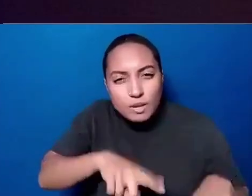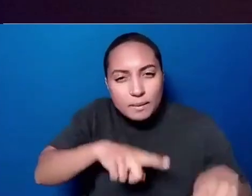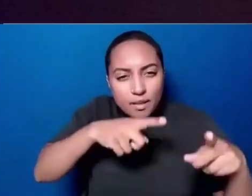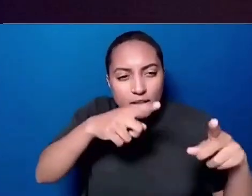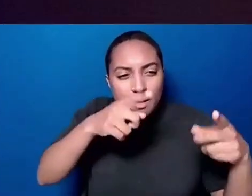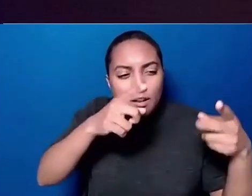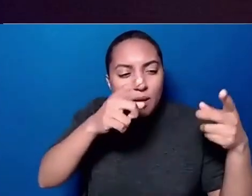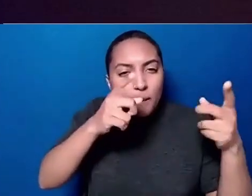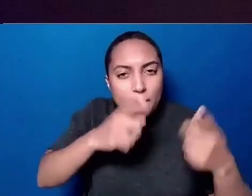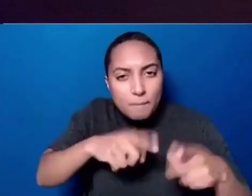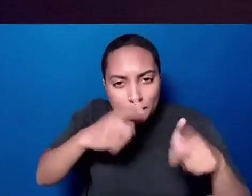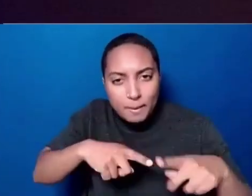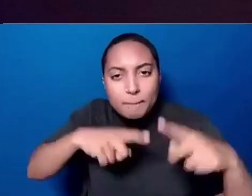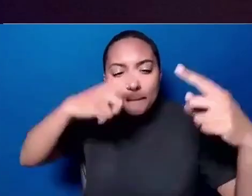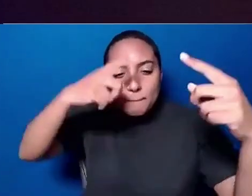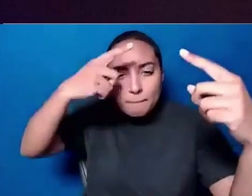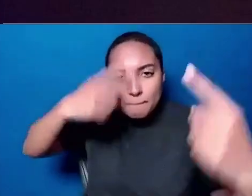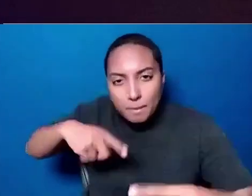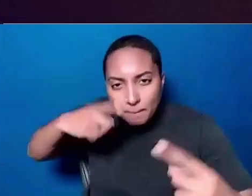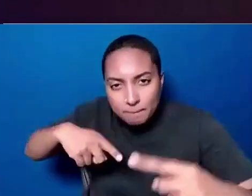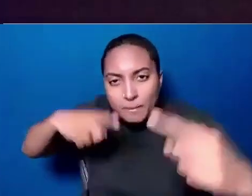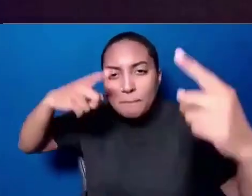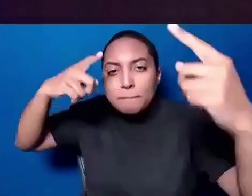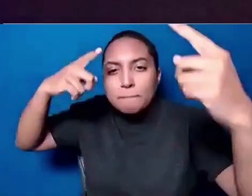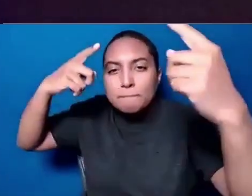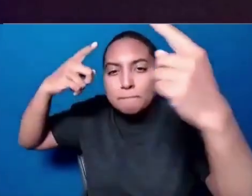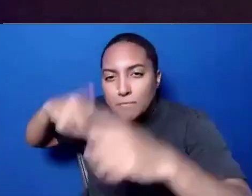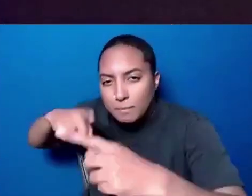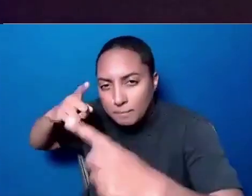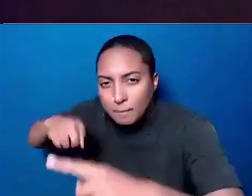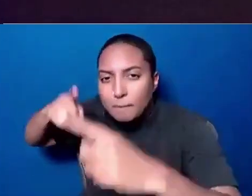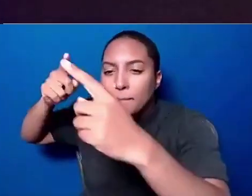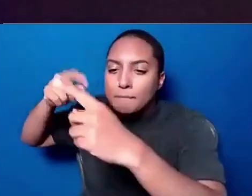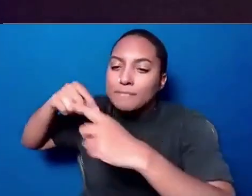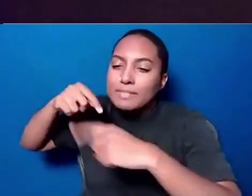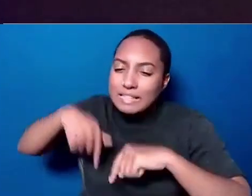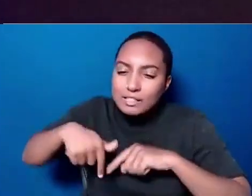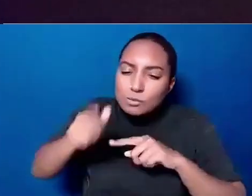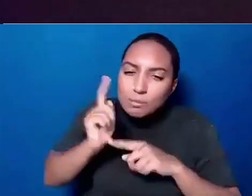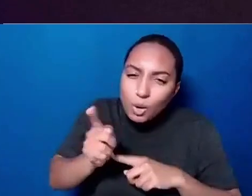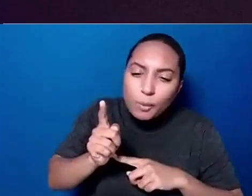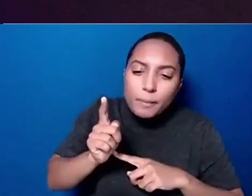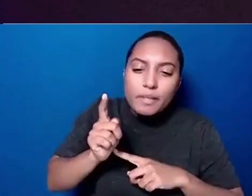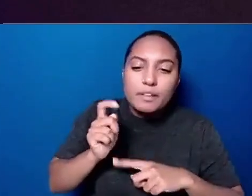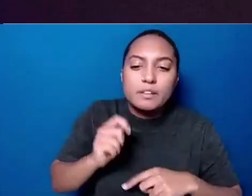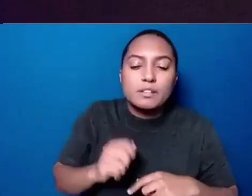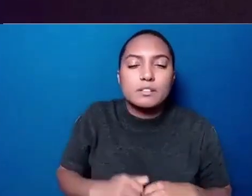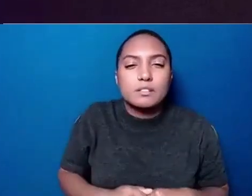Where? How? What is it? This moment. Of you,